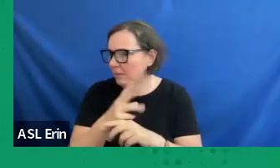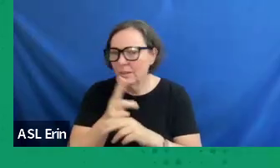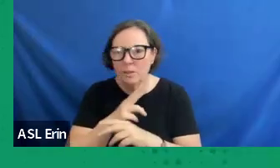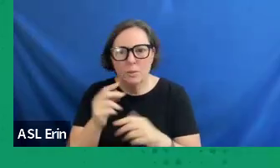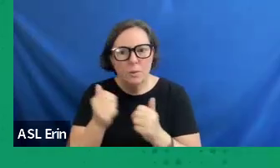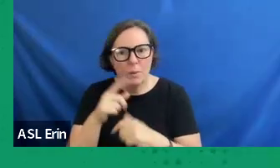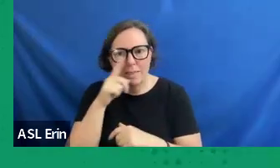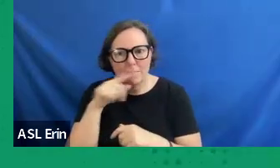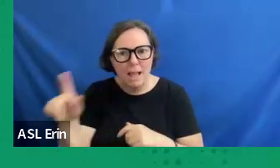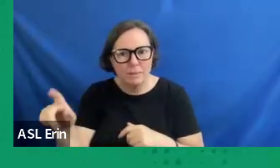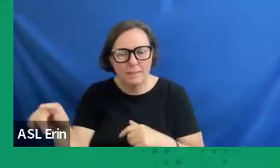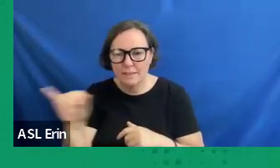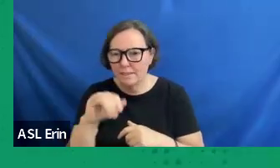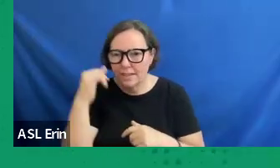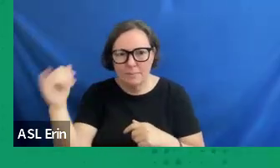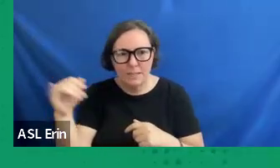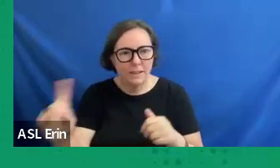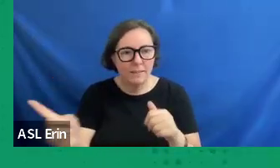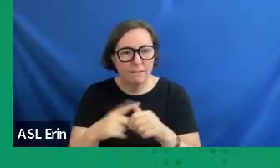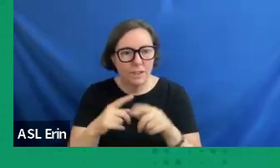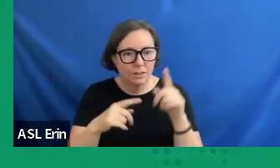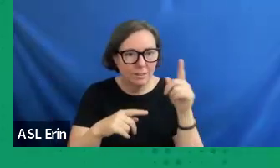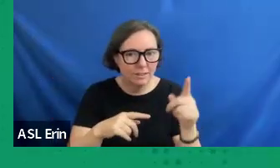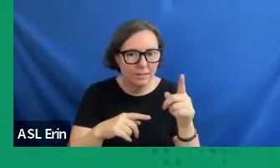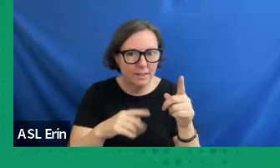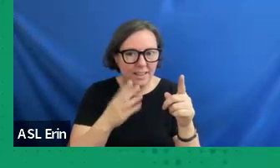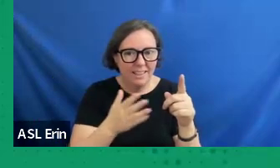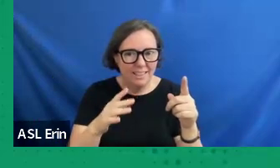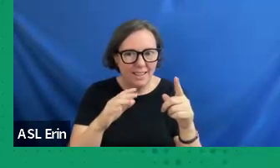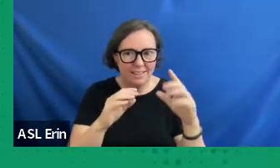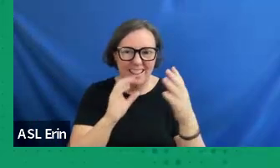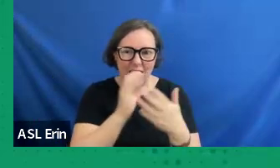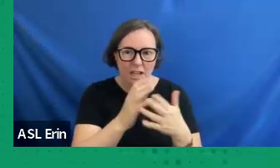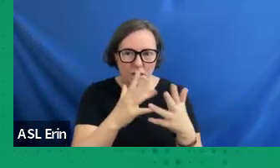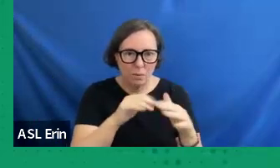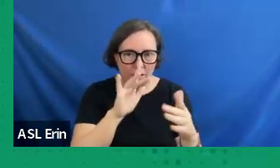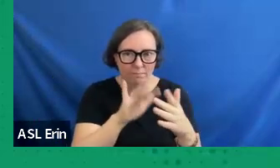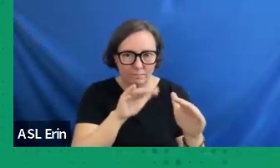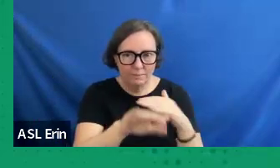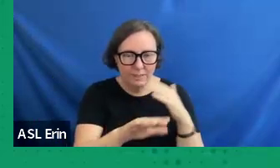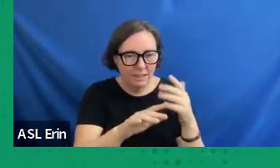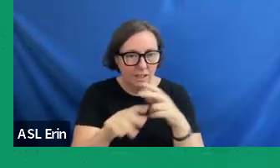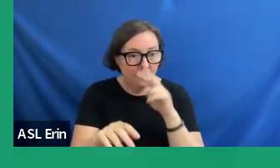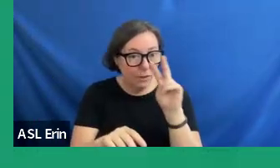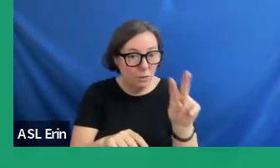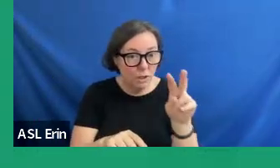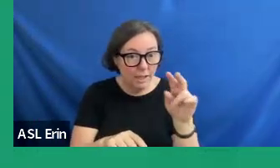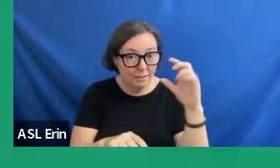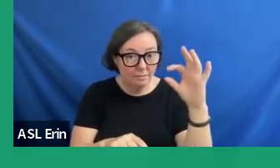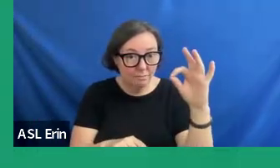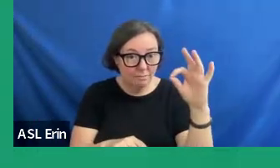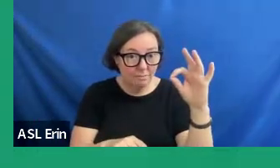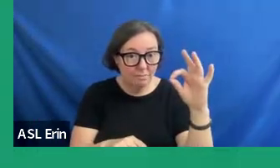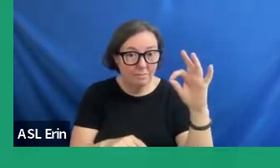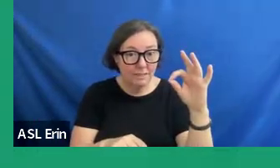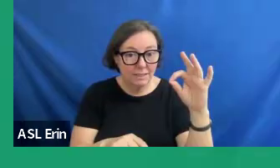mouse. This means you first navigate to the object on screen that you want to interact with by looking at the icon,